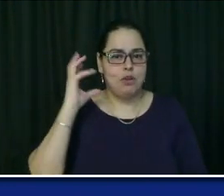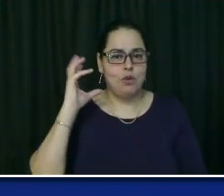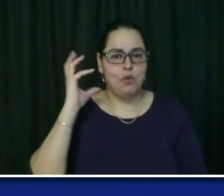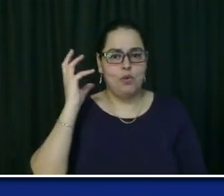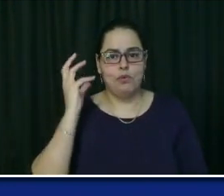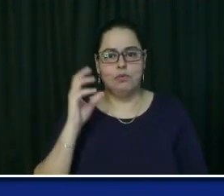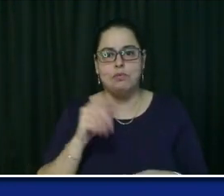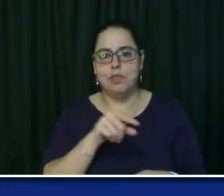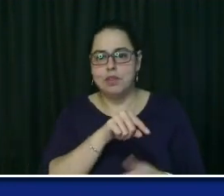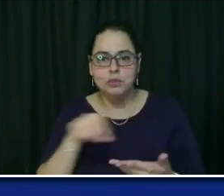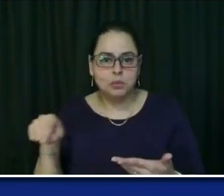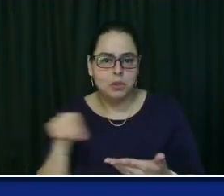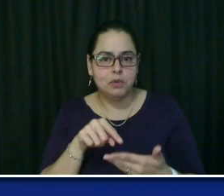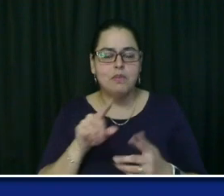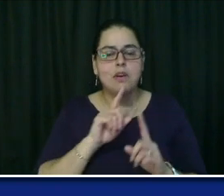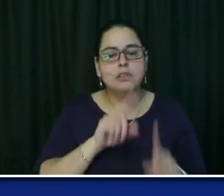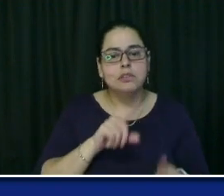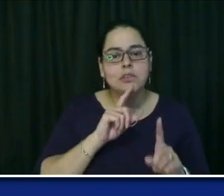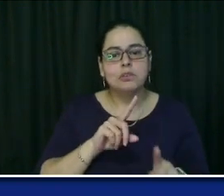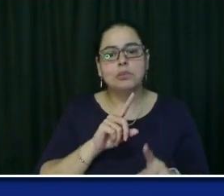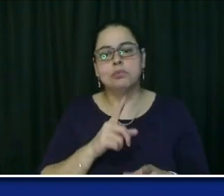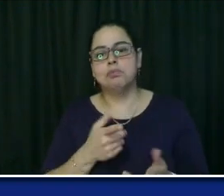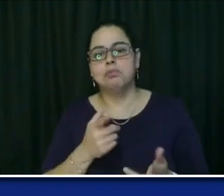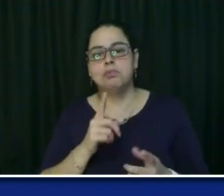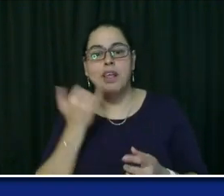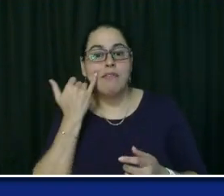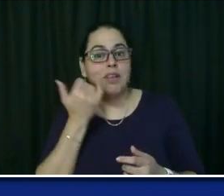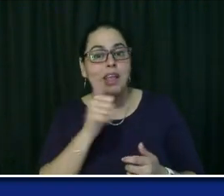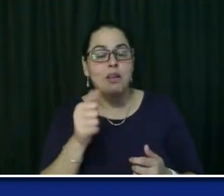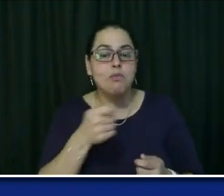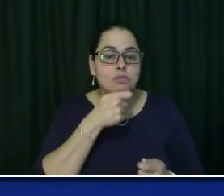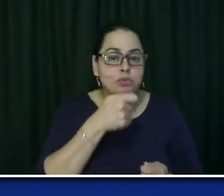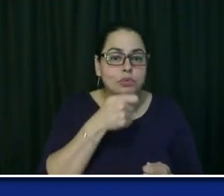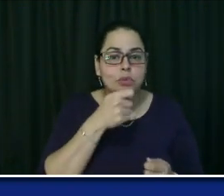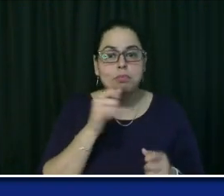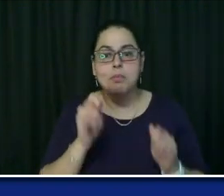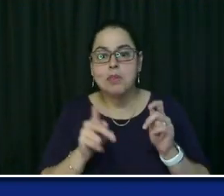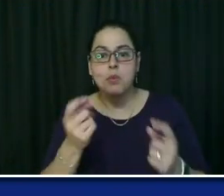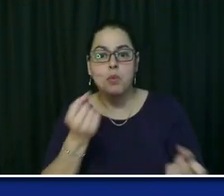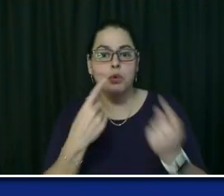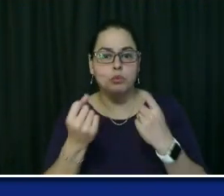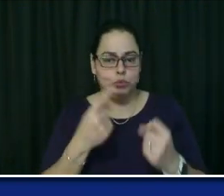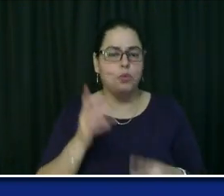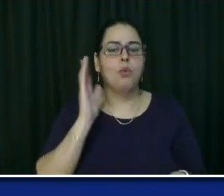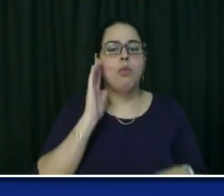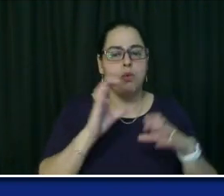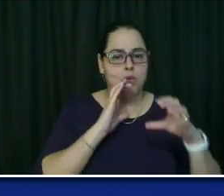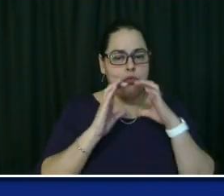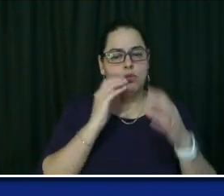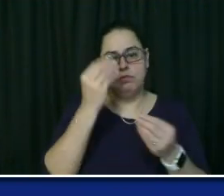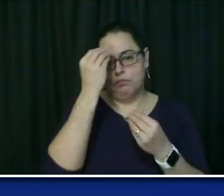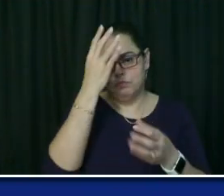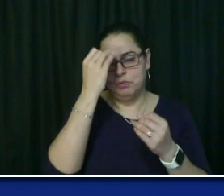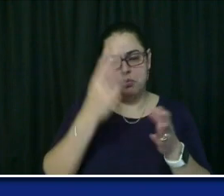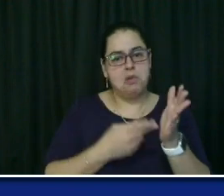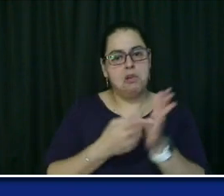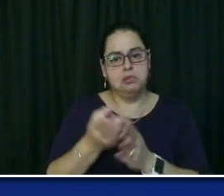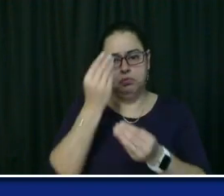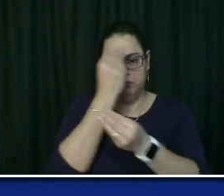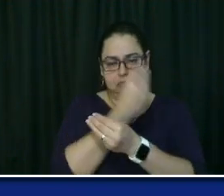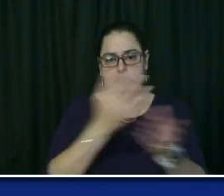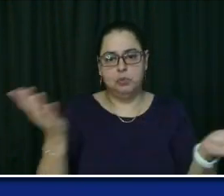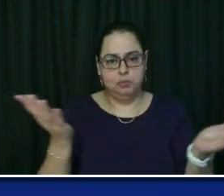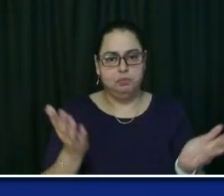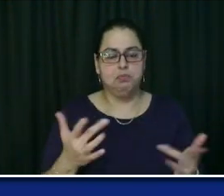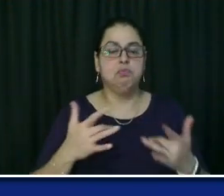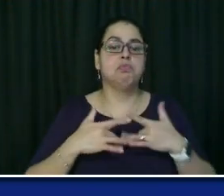as often as the press asks them and be as communicative as we can. I'm George Latimer, Westchester County Executive. Thanks for watching. Have a good day and stay safe.